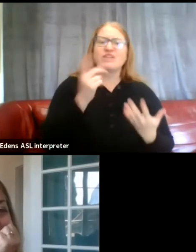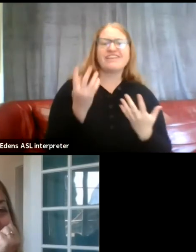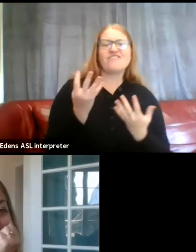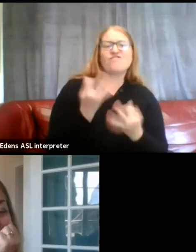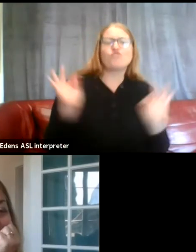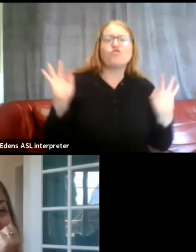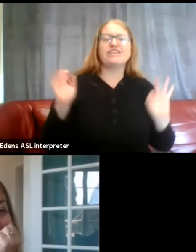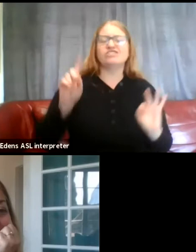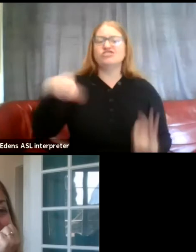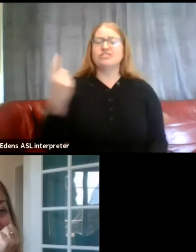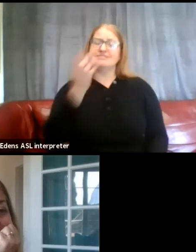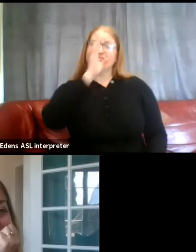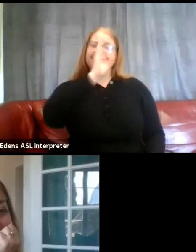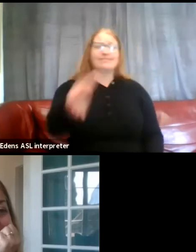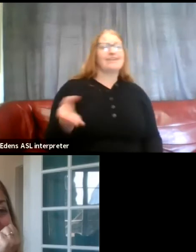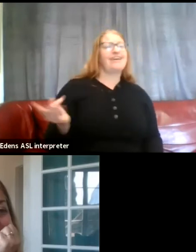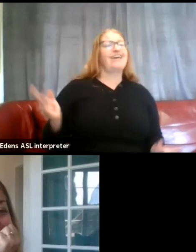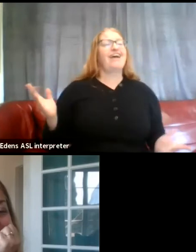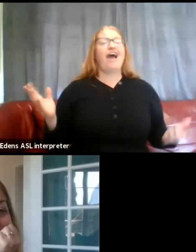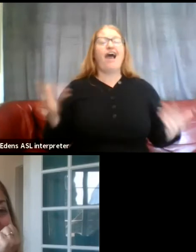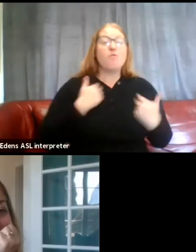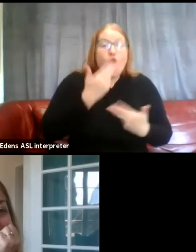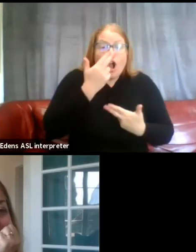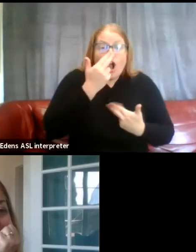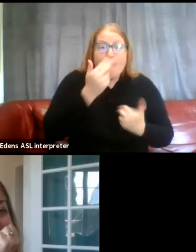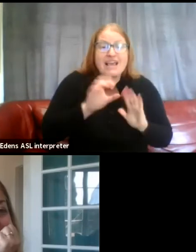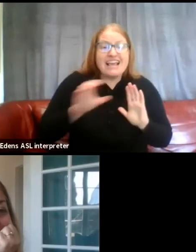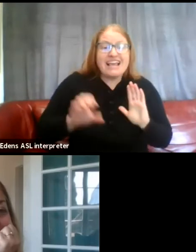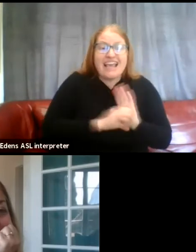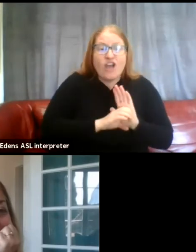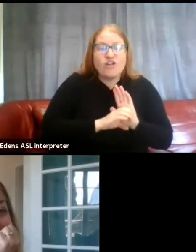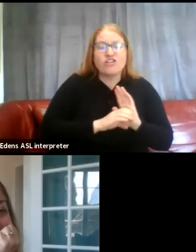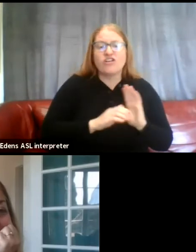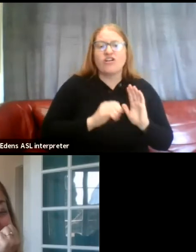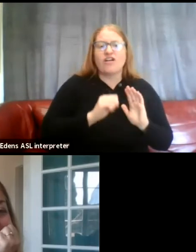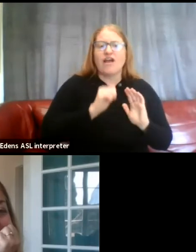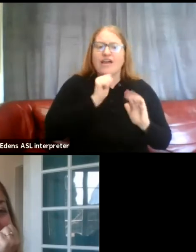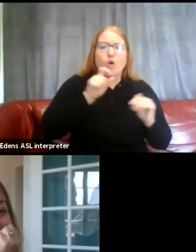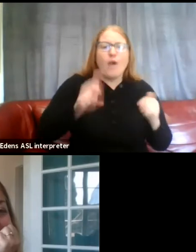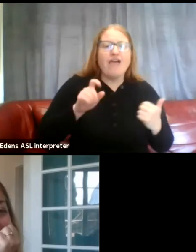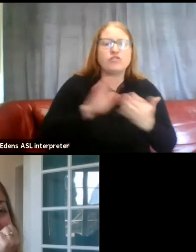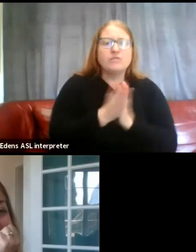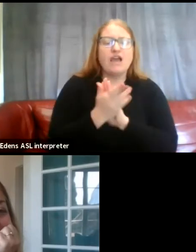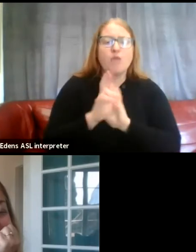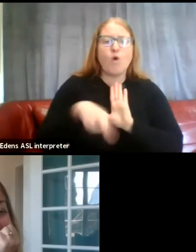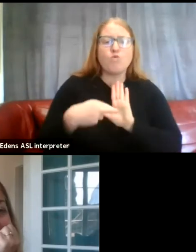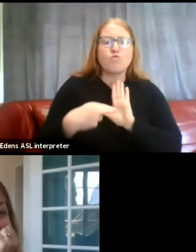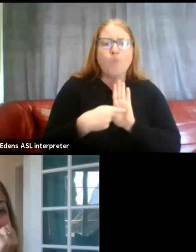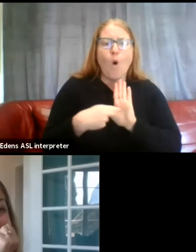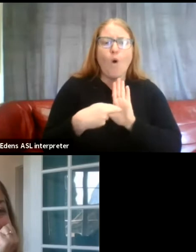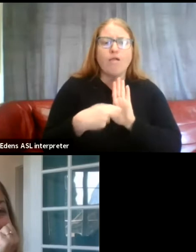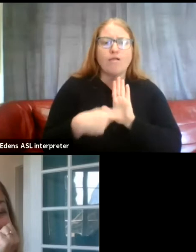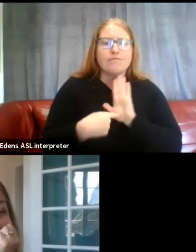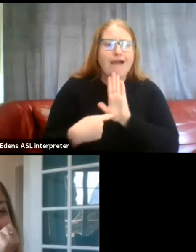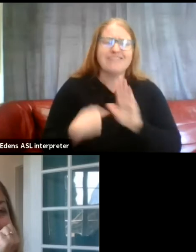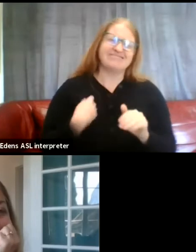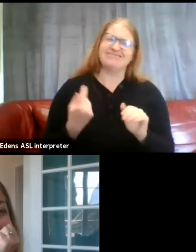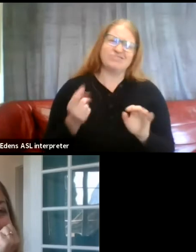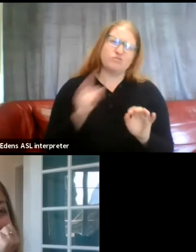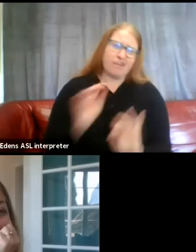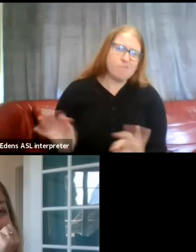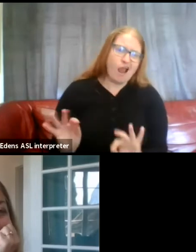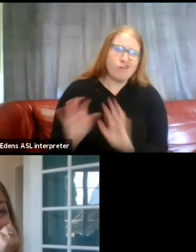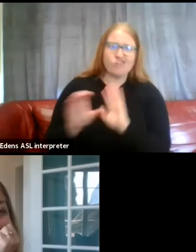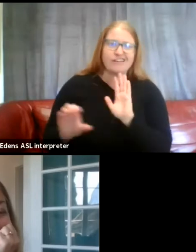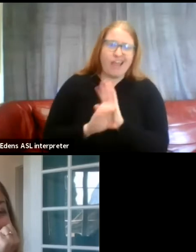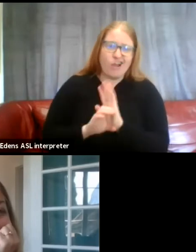actually be able to be a comic character and not have to have every character be a role model. It's a minor character on the show and it's playing off a stereotype, and I love